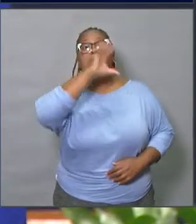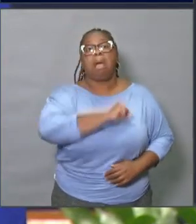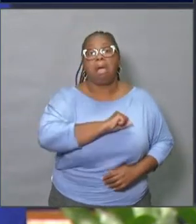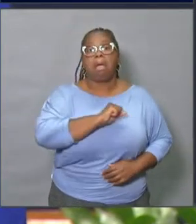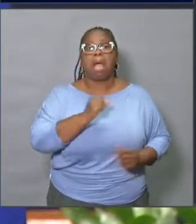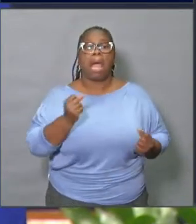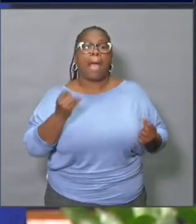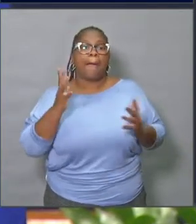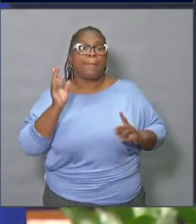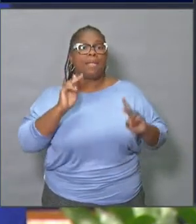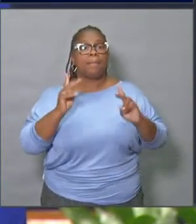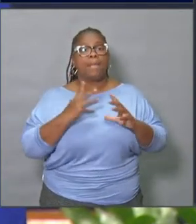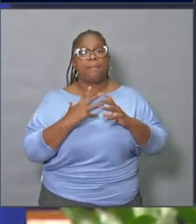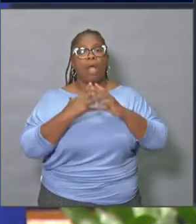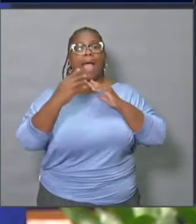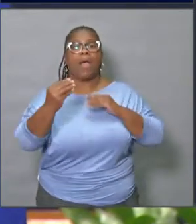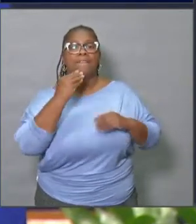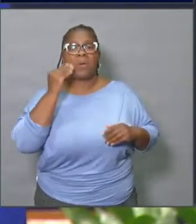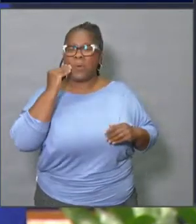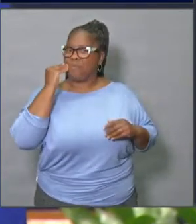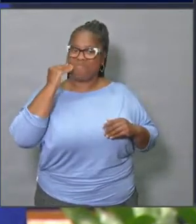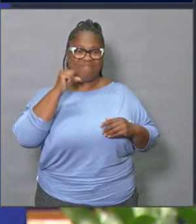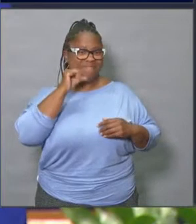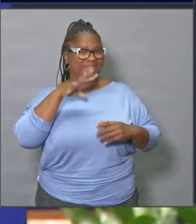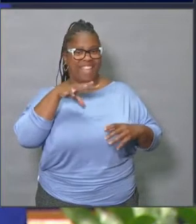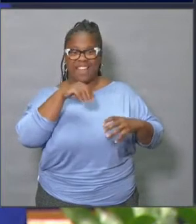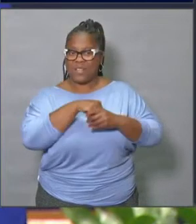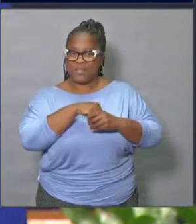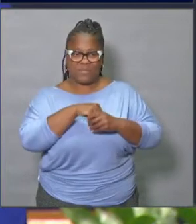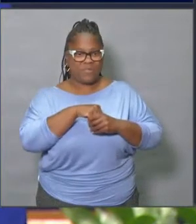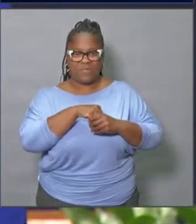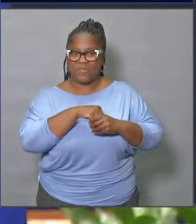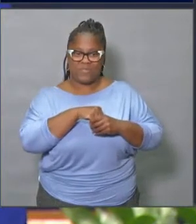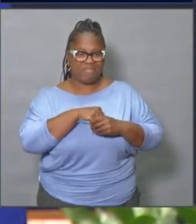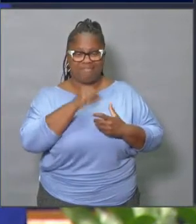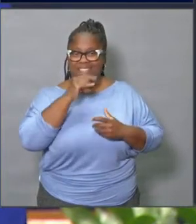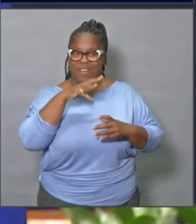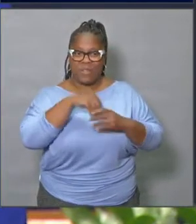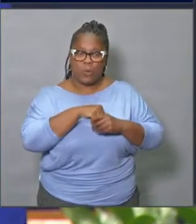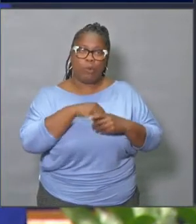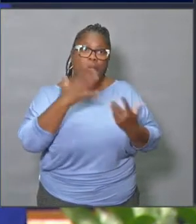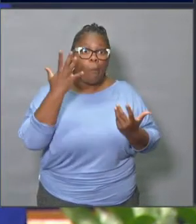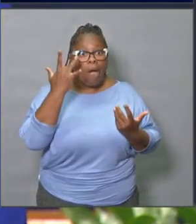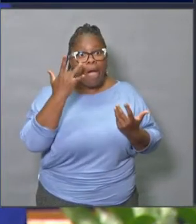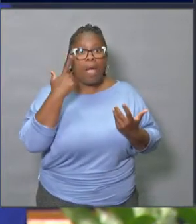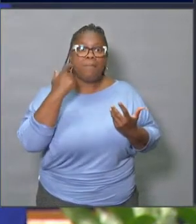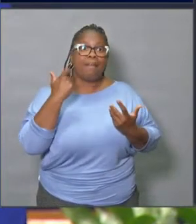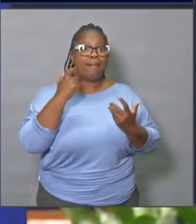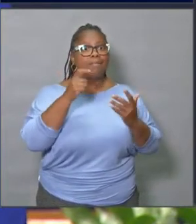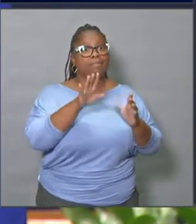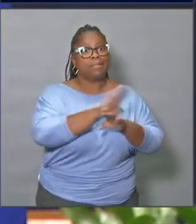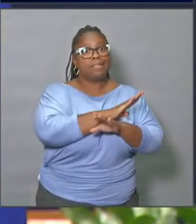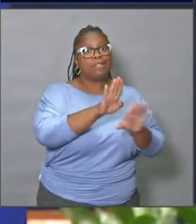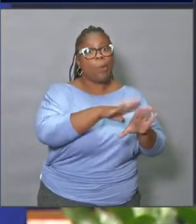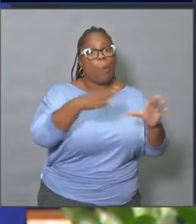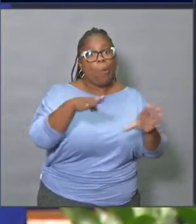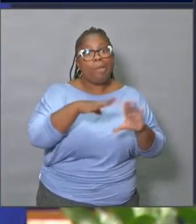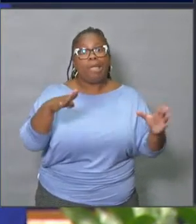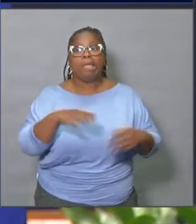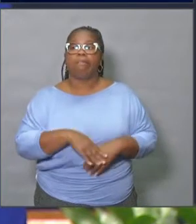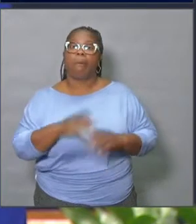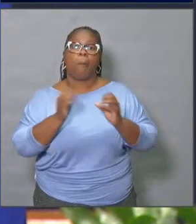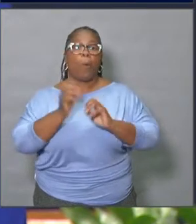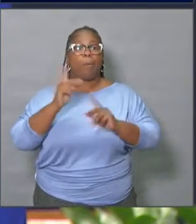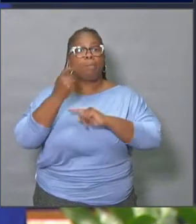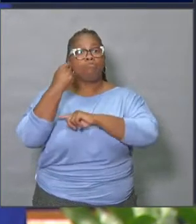who are outside of their home for various reasons, related to the relaxation of the health officer orders or related to the recent protests.